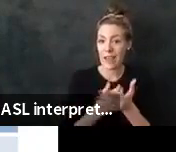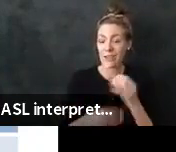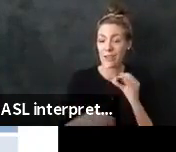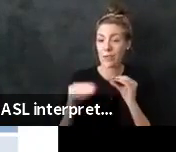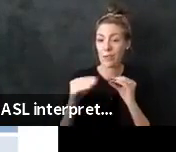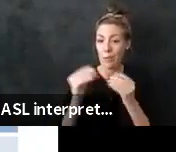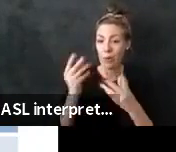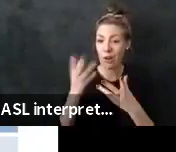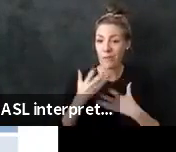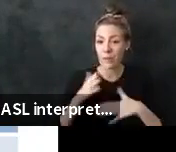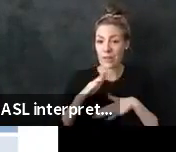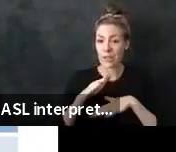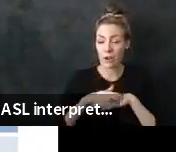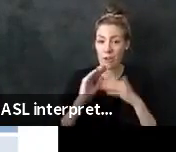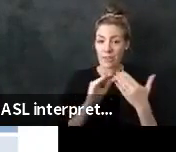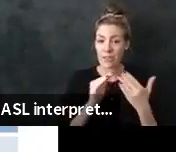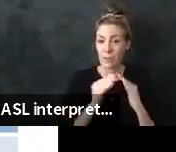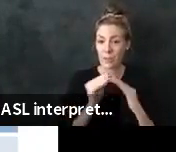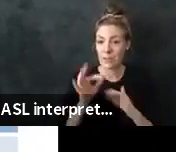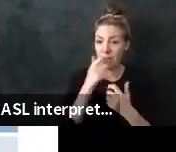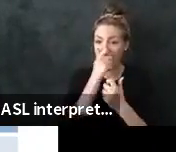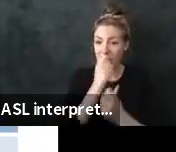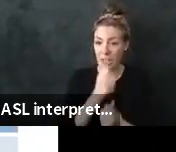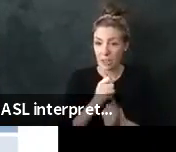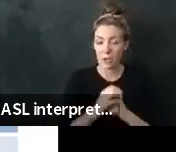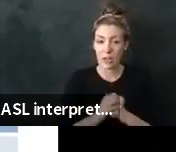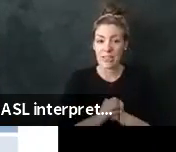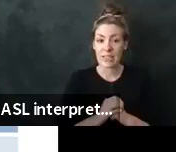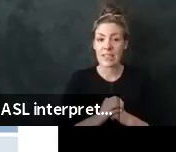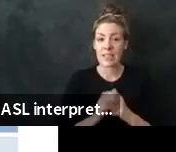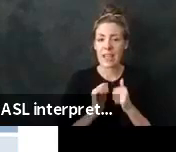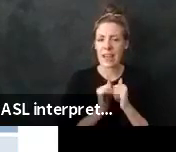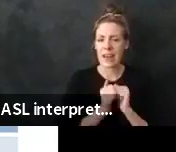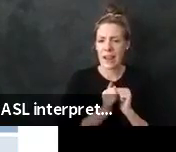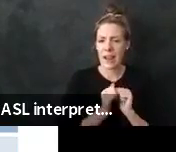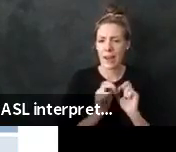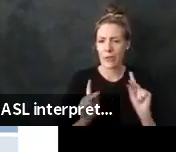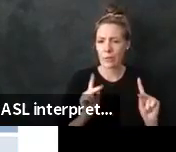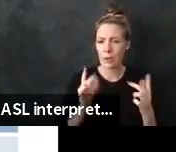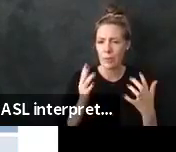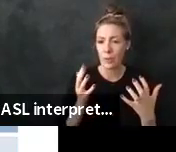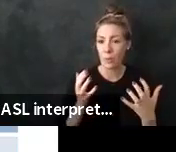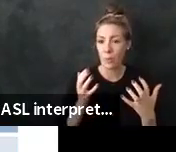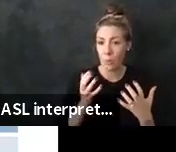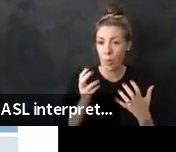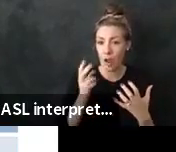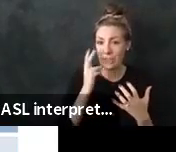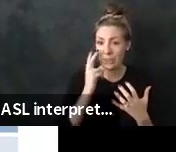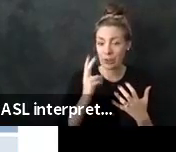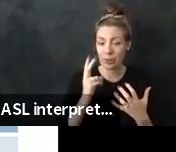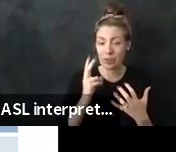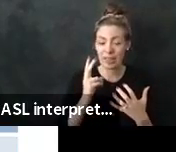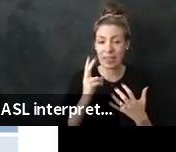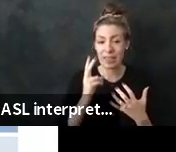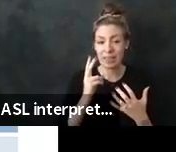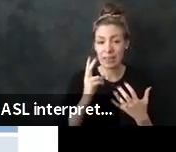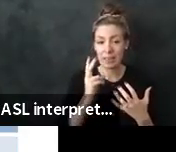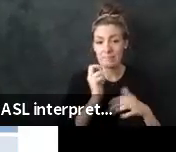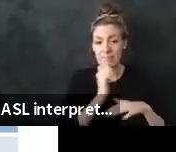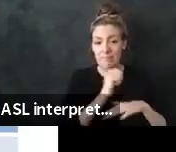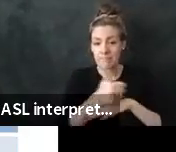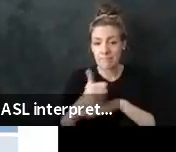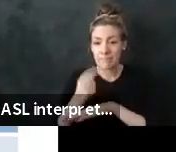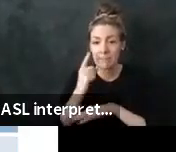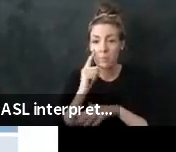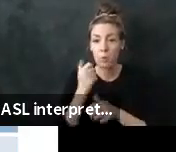the public on these communities of interest and how the public wants to see the composition of each of the